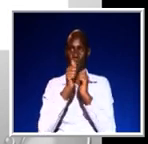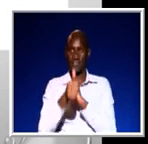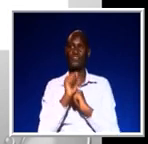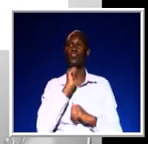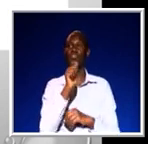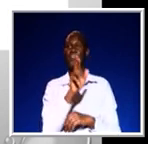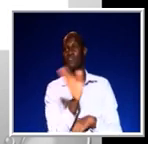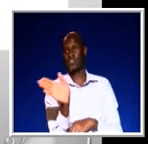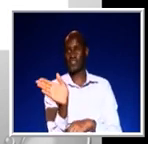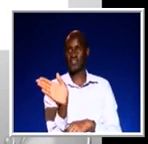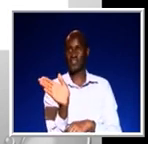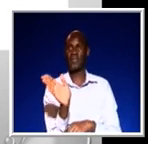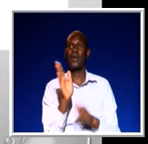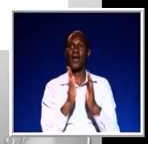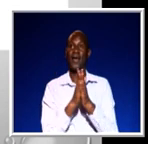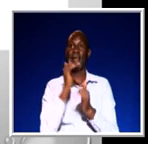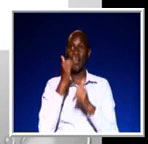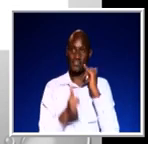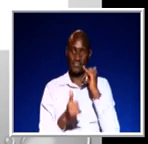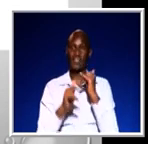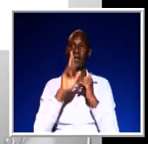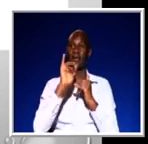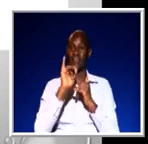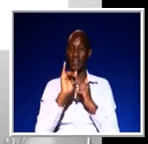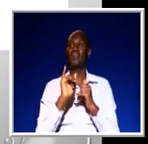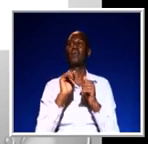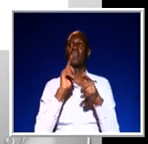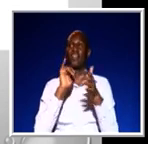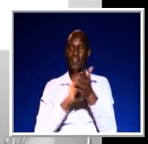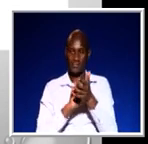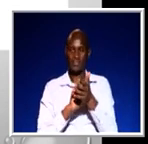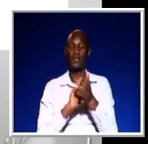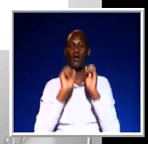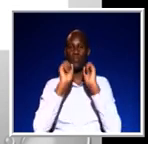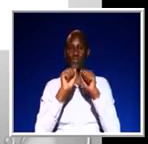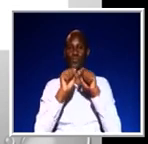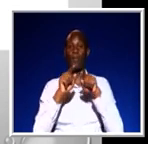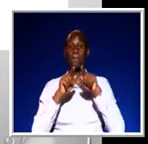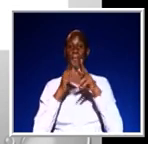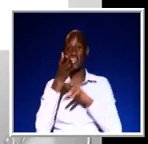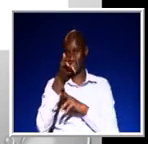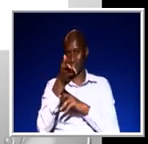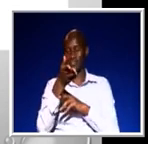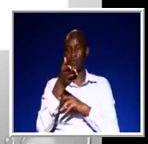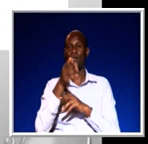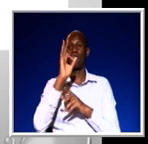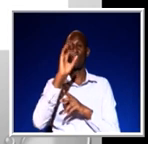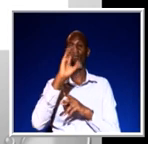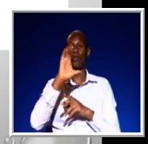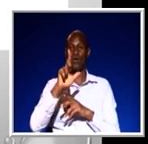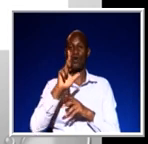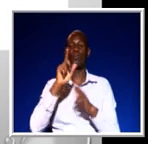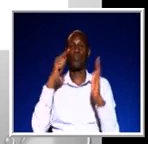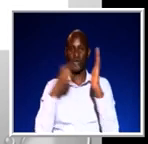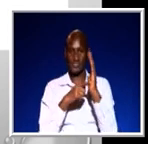undeviated. And lastly, a ray that would have passed through the focal point